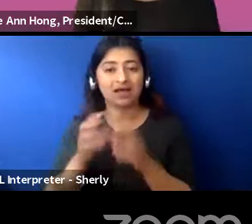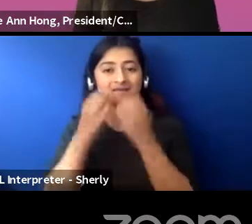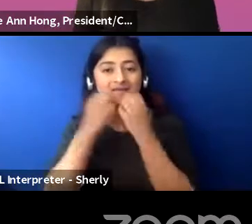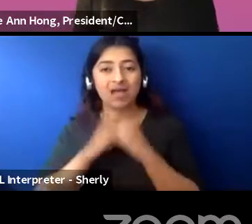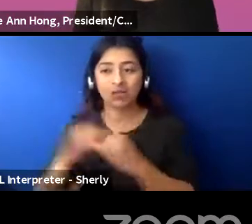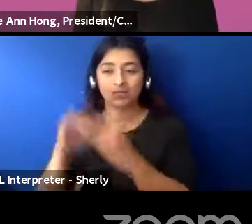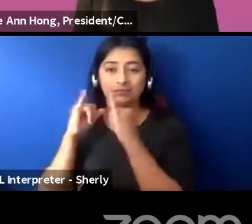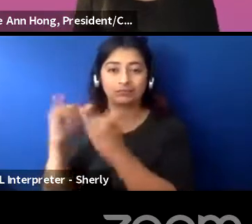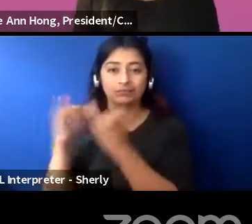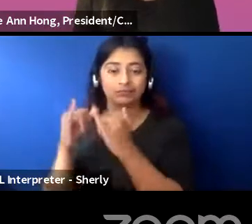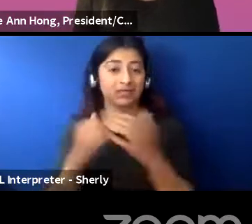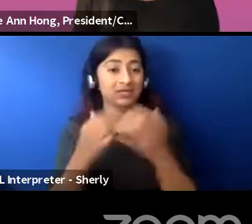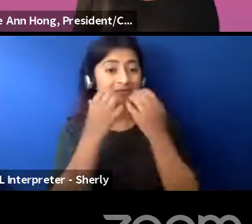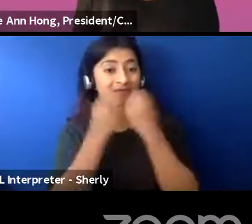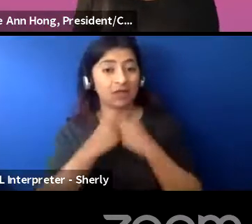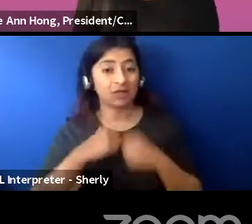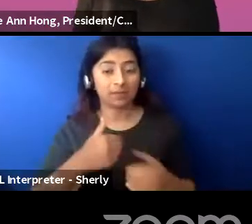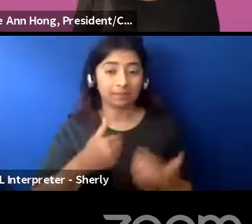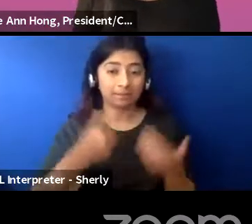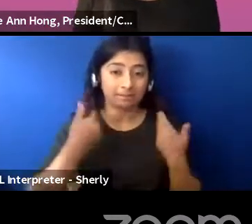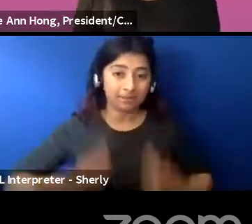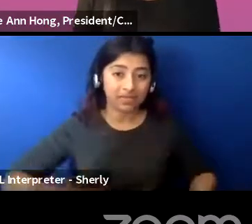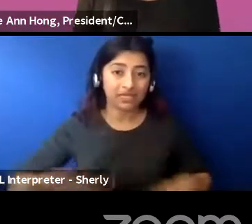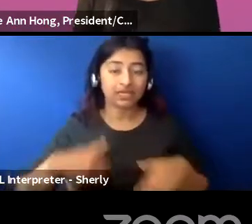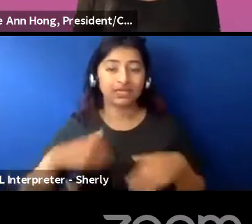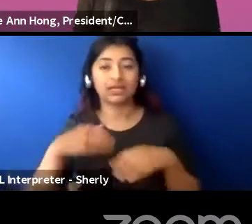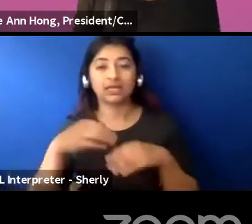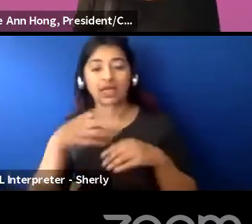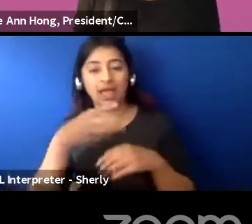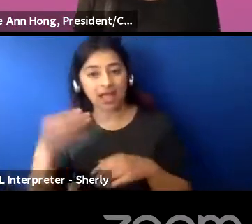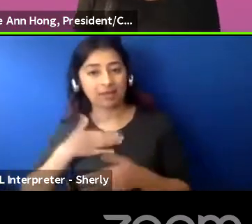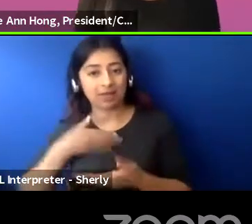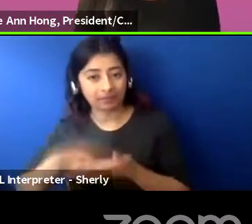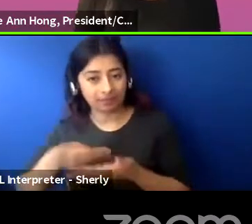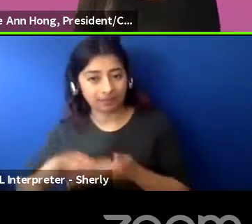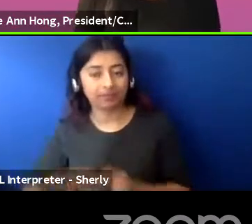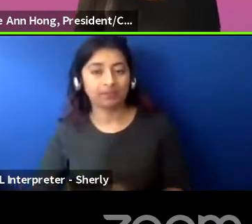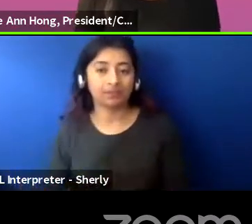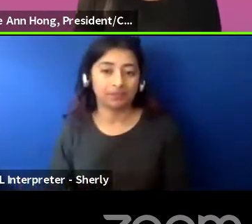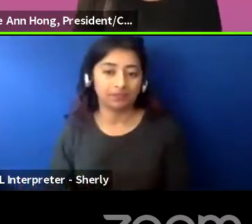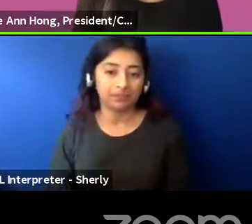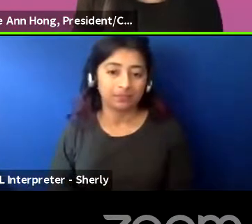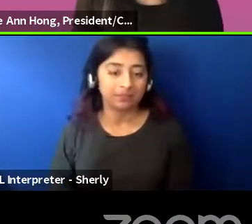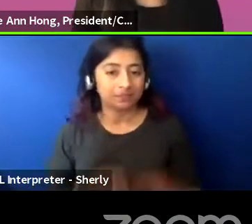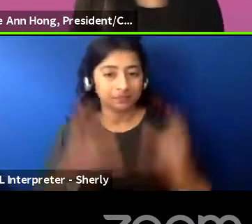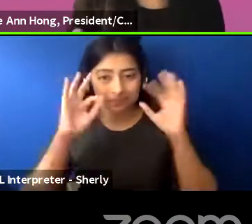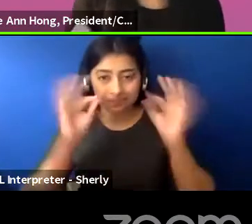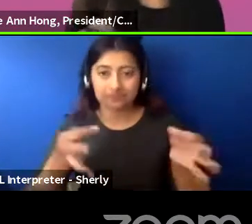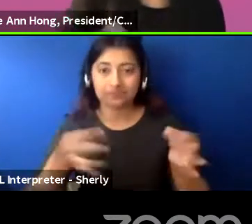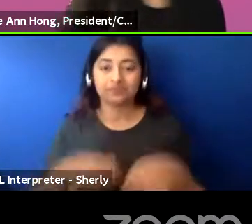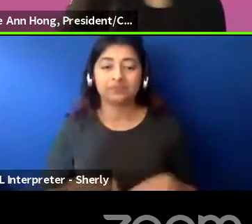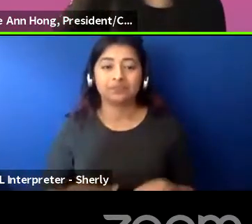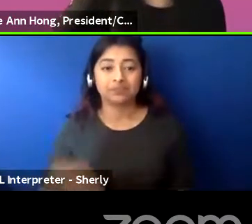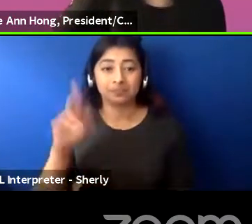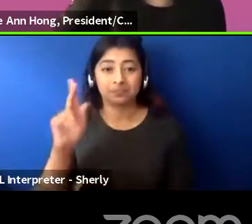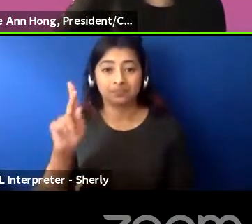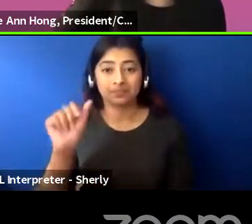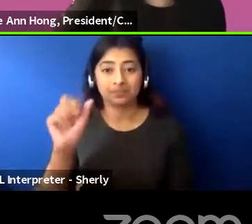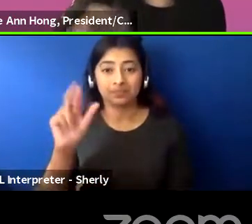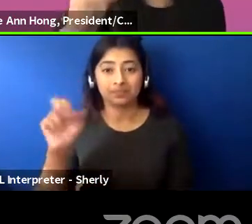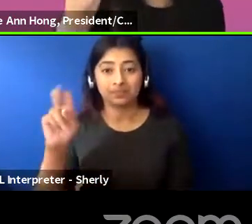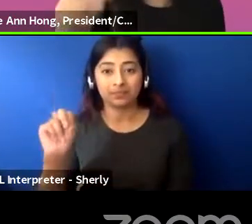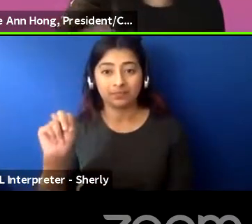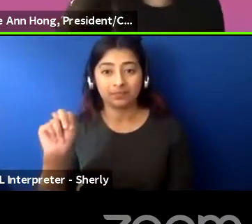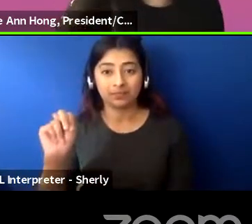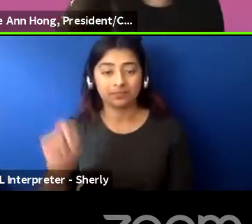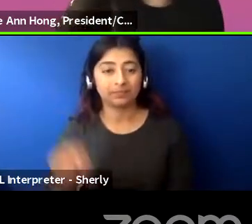not only value my dollar, but value me. Absolutely. All right, Karen, your thoughts about